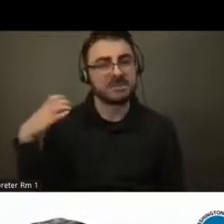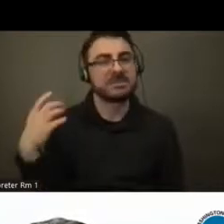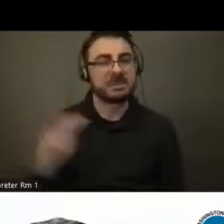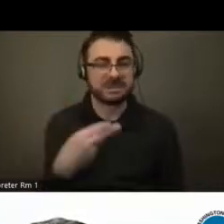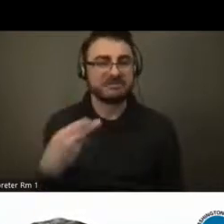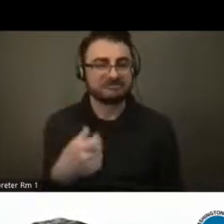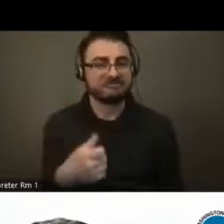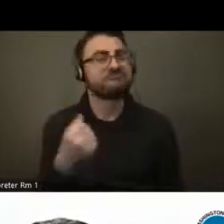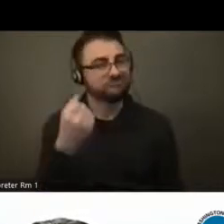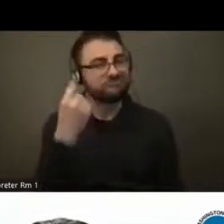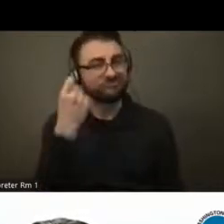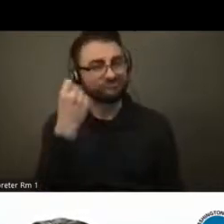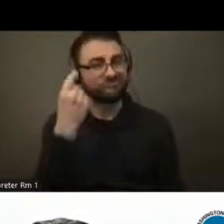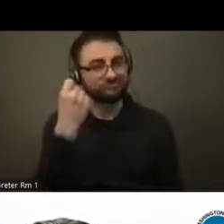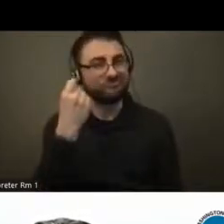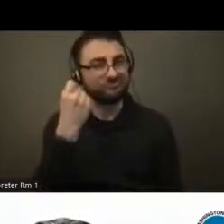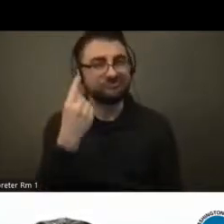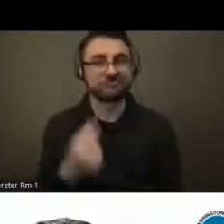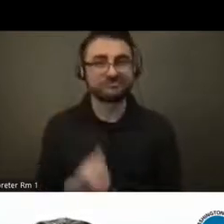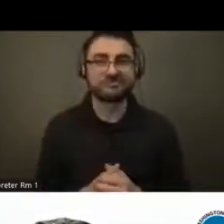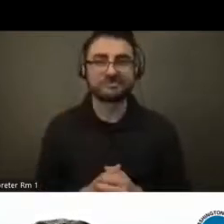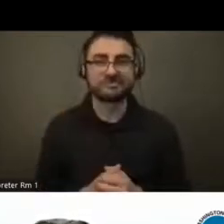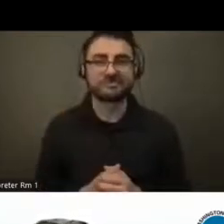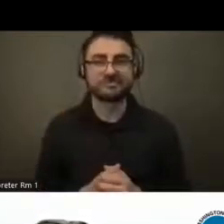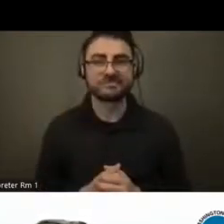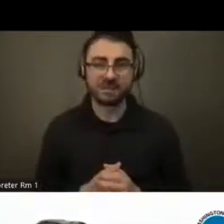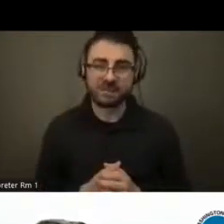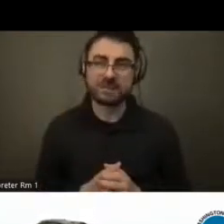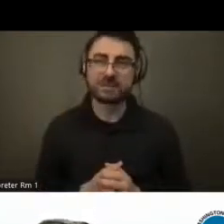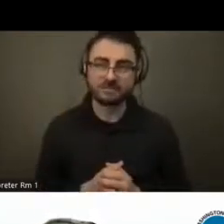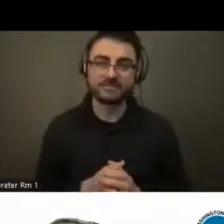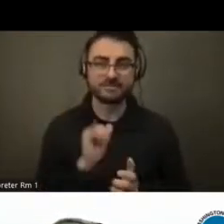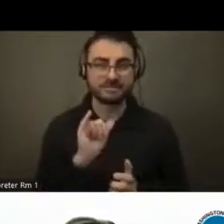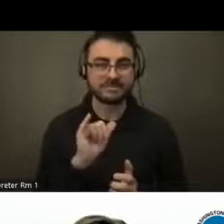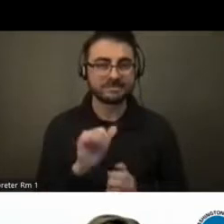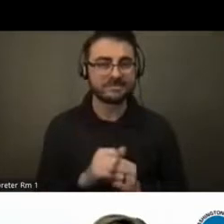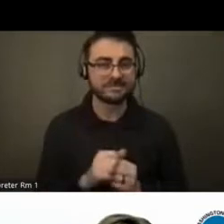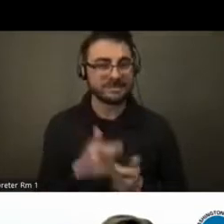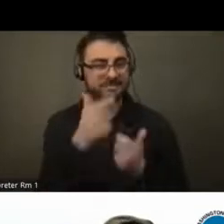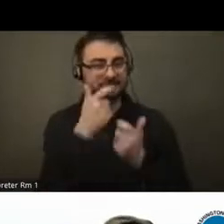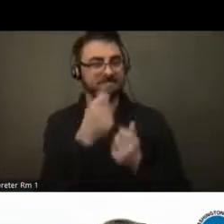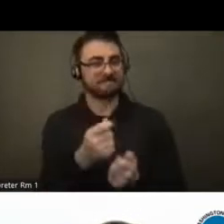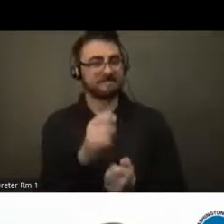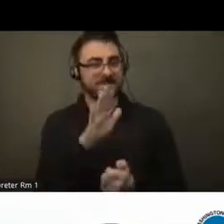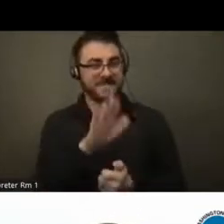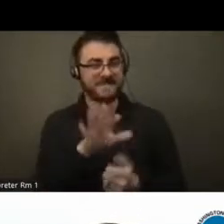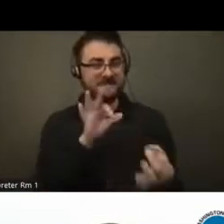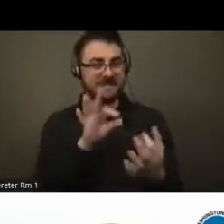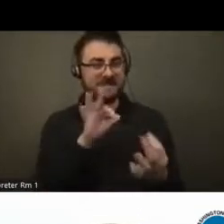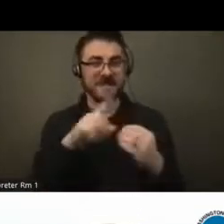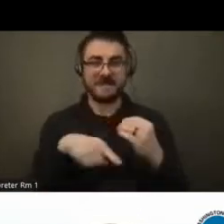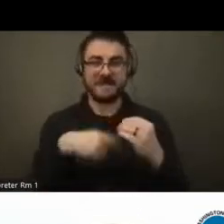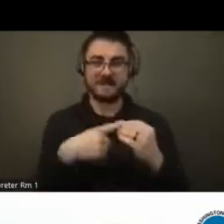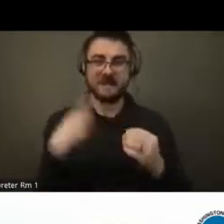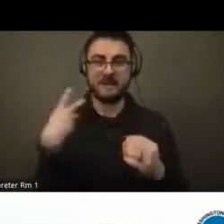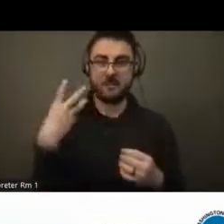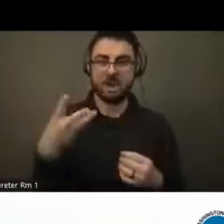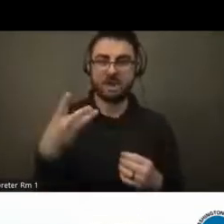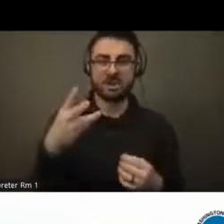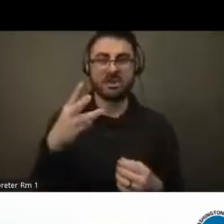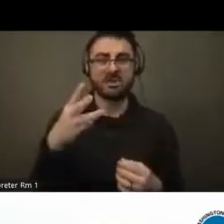And it's kind of interesting for me to hear your feedback on Washington Square Mall, because it seems